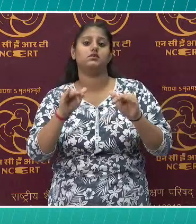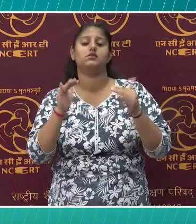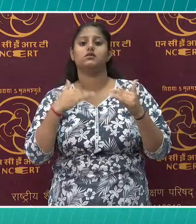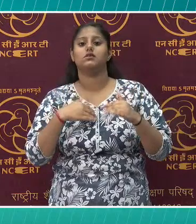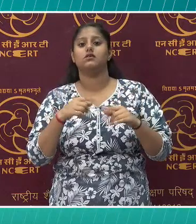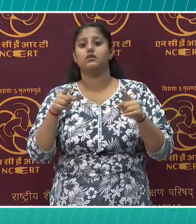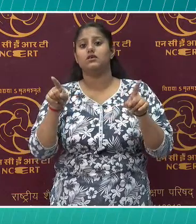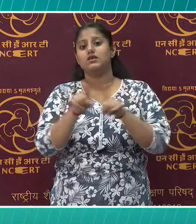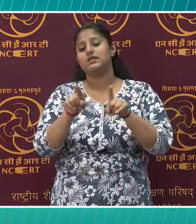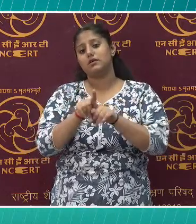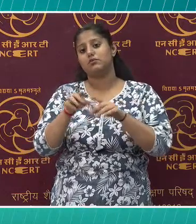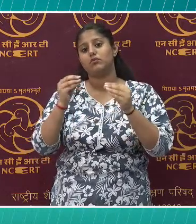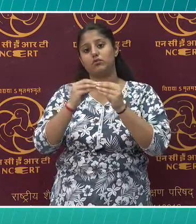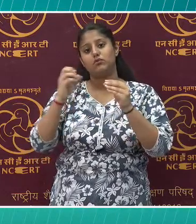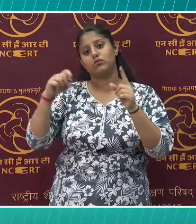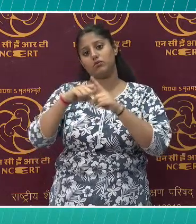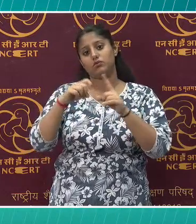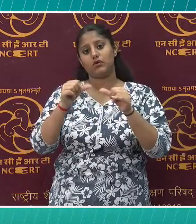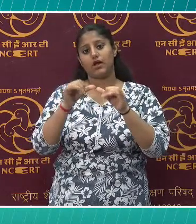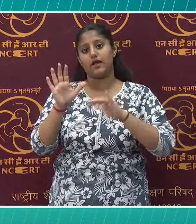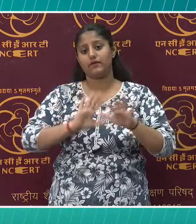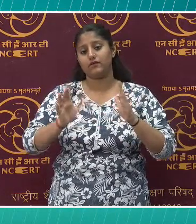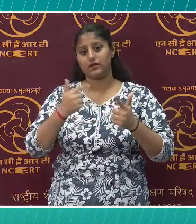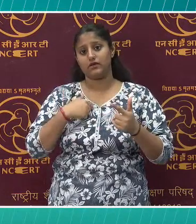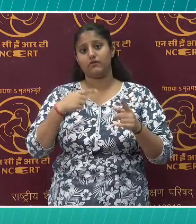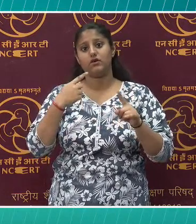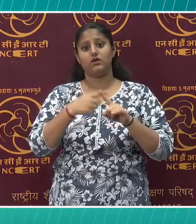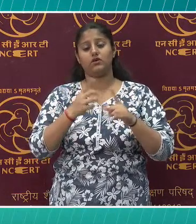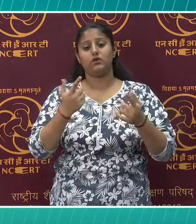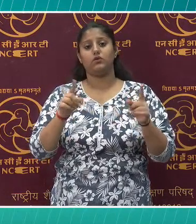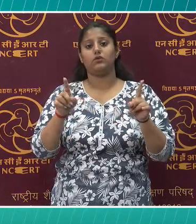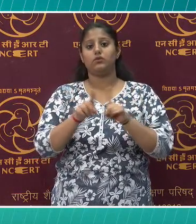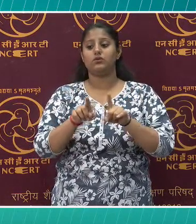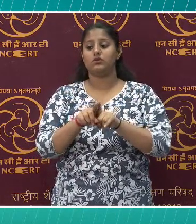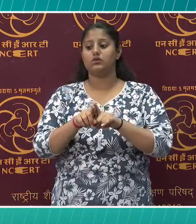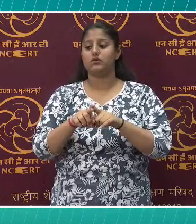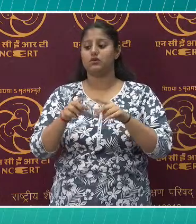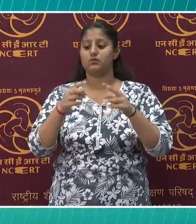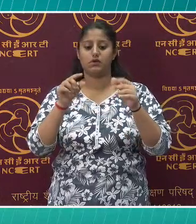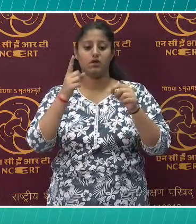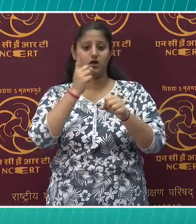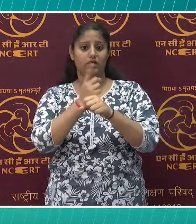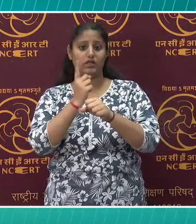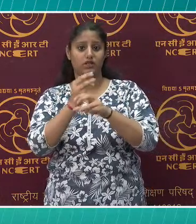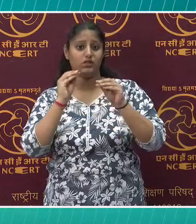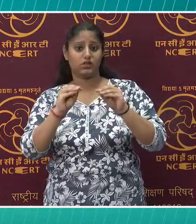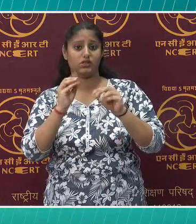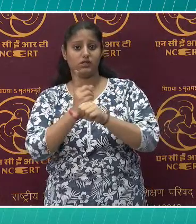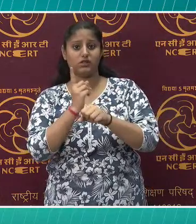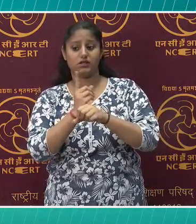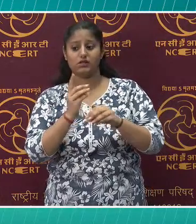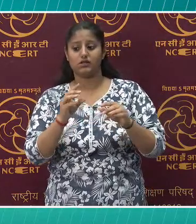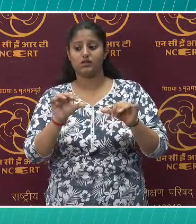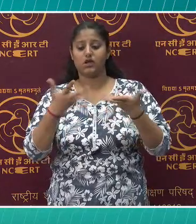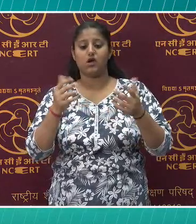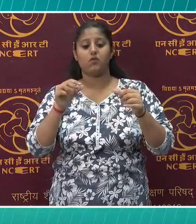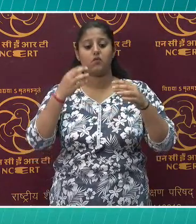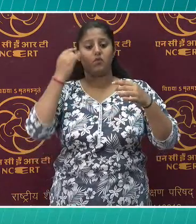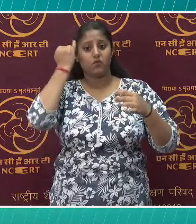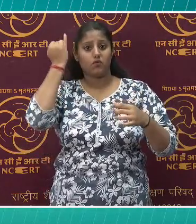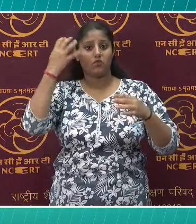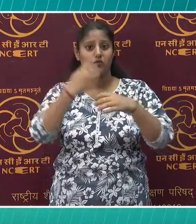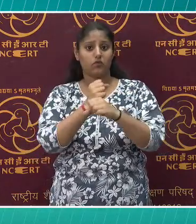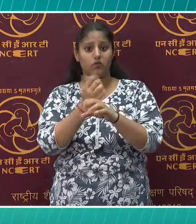are examples. And when I come to the assessment part, from these activities itself, the teacher can assess how creative the child is,